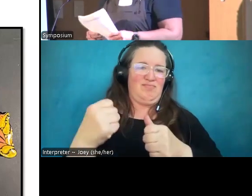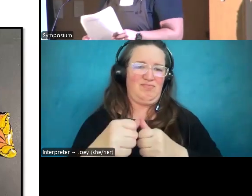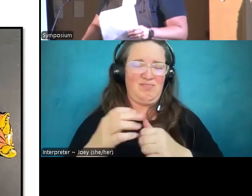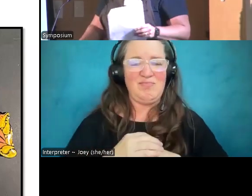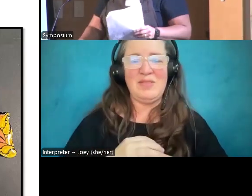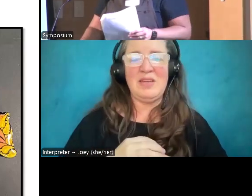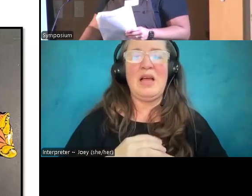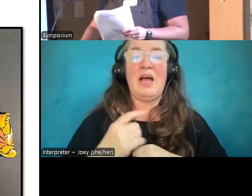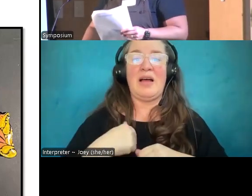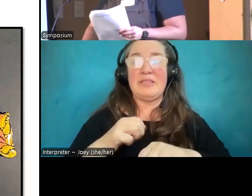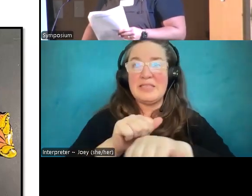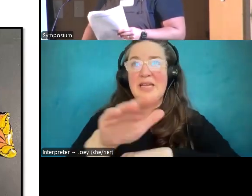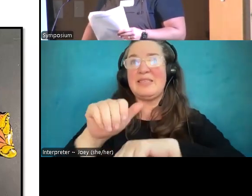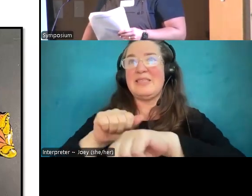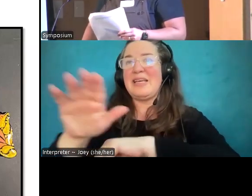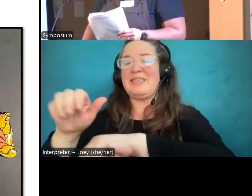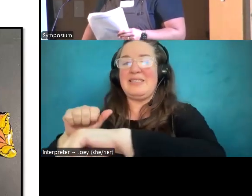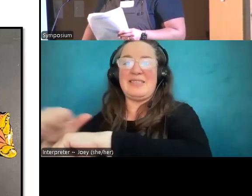homes.